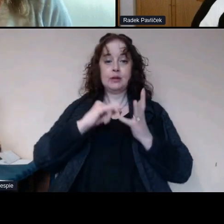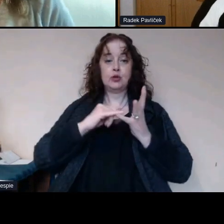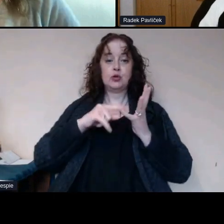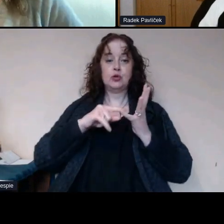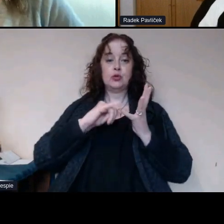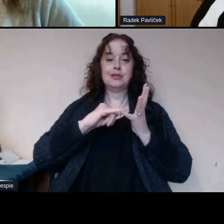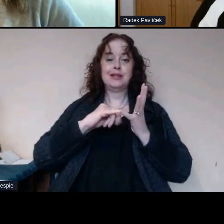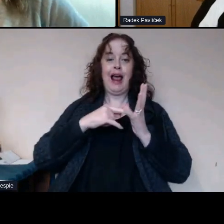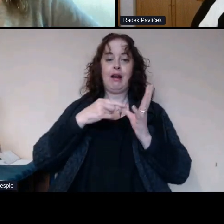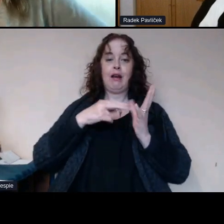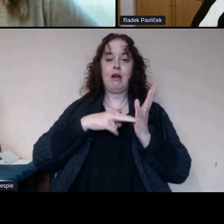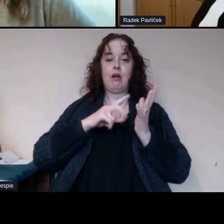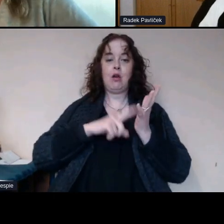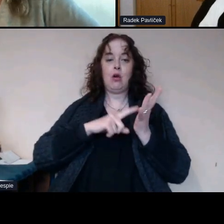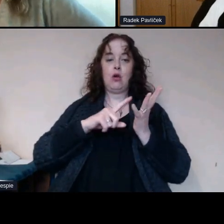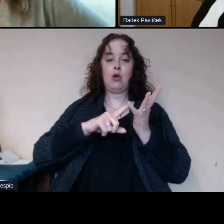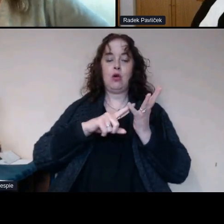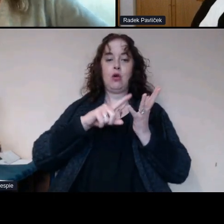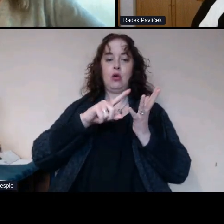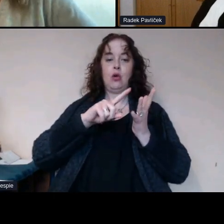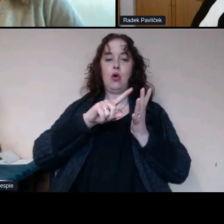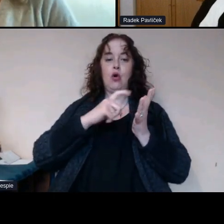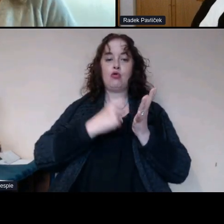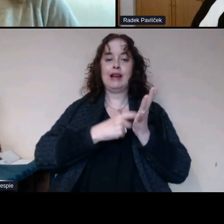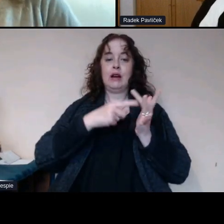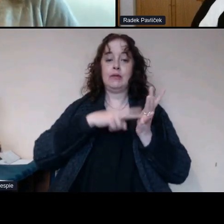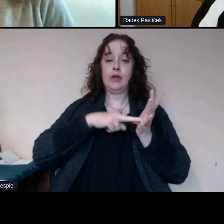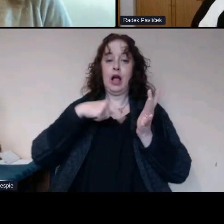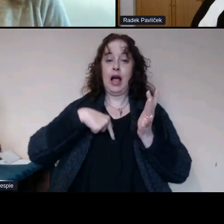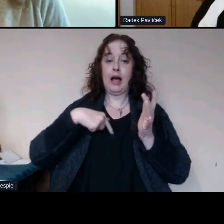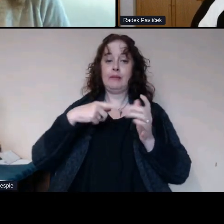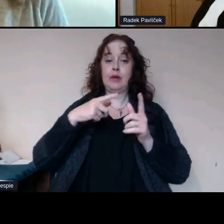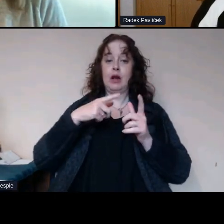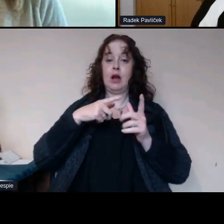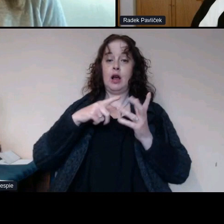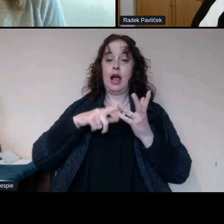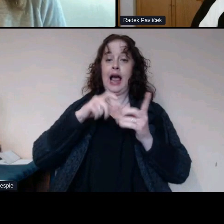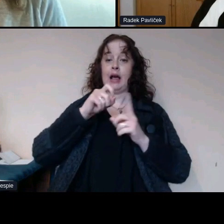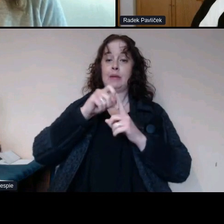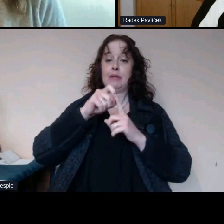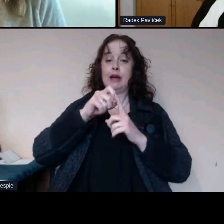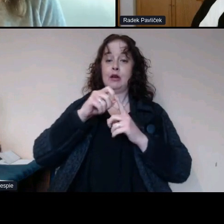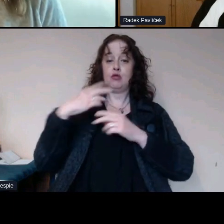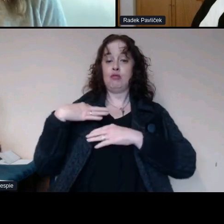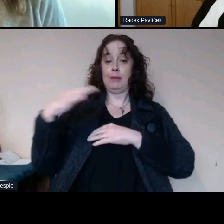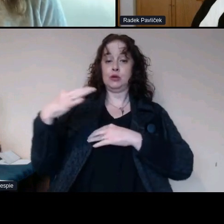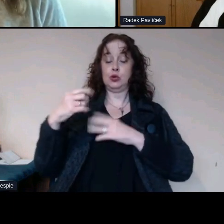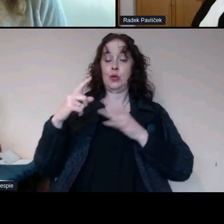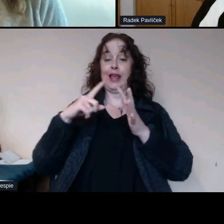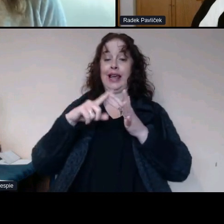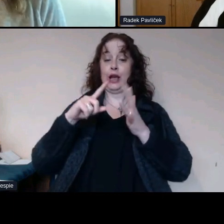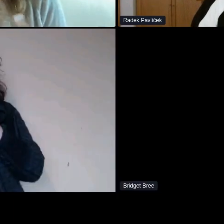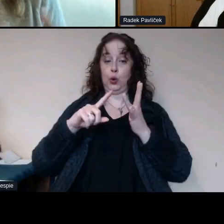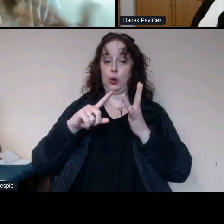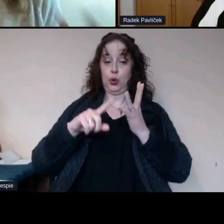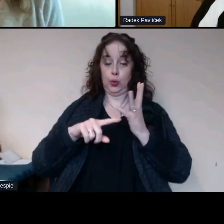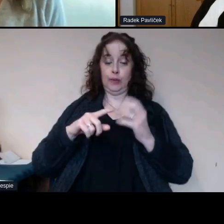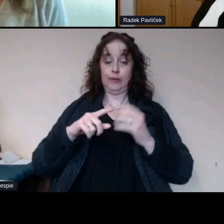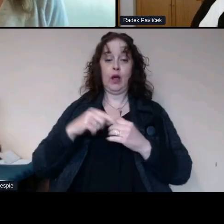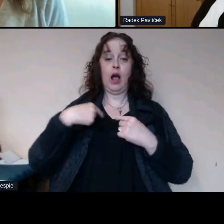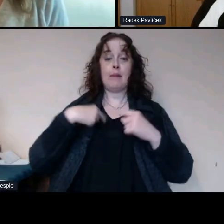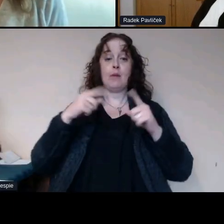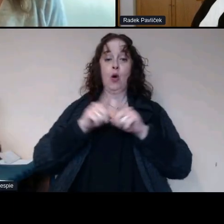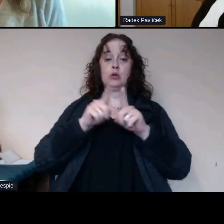am here today as the IAAP and G3ICT representative to the EU. And I'm also